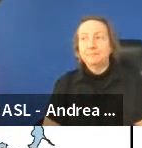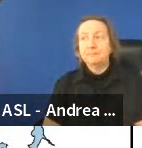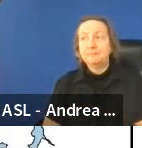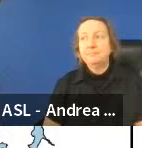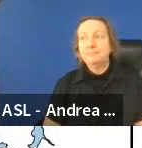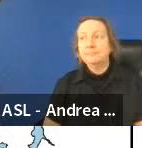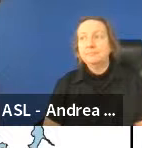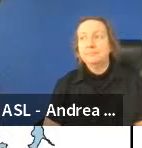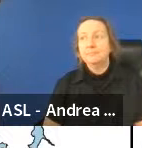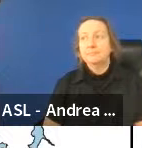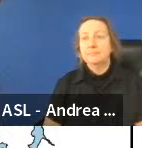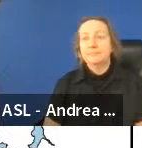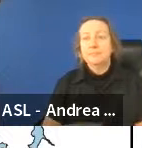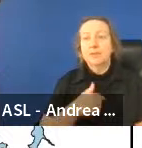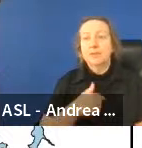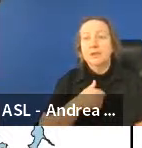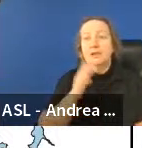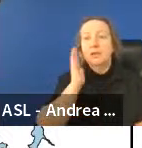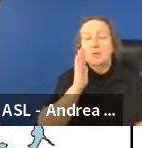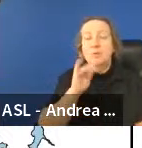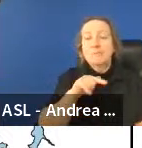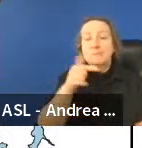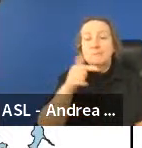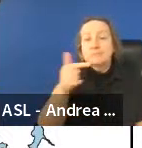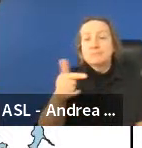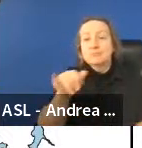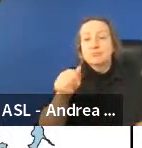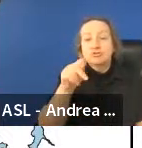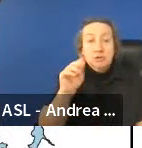And I'm going to pass it over to Jake.